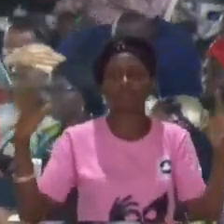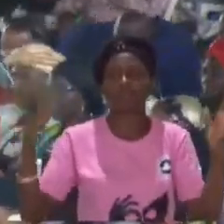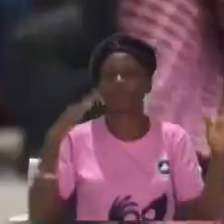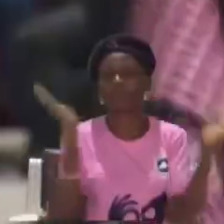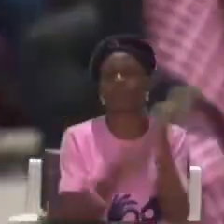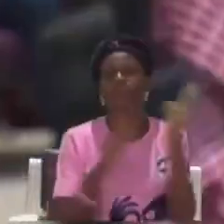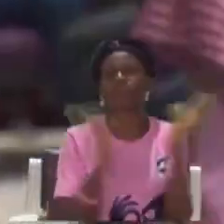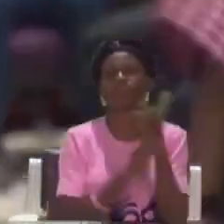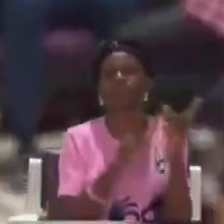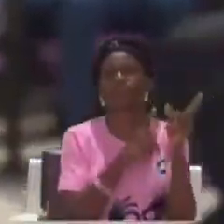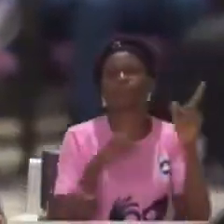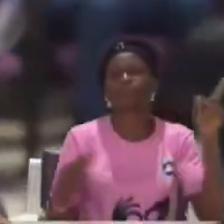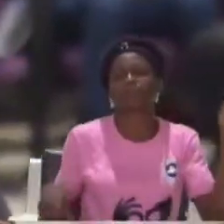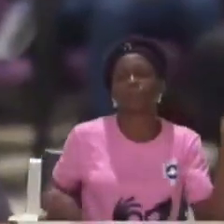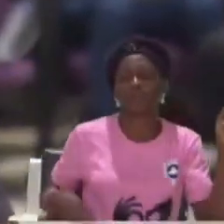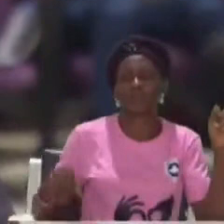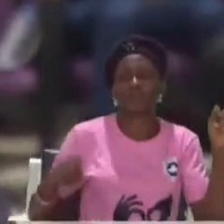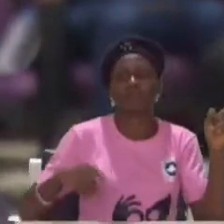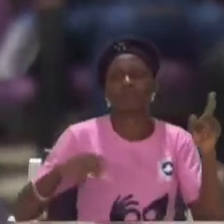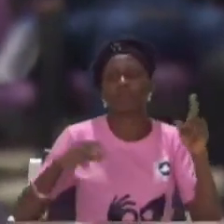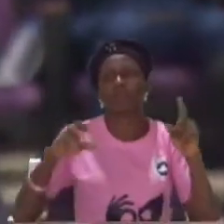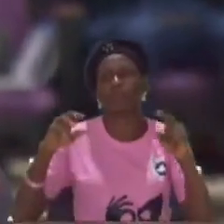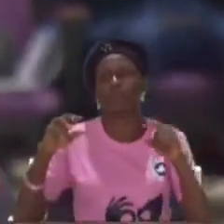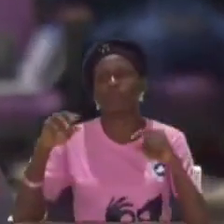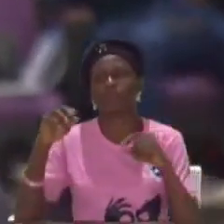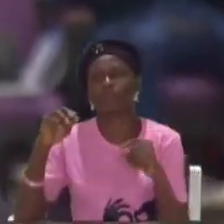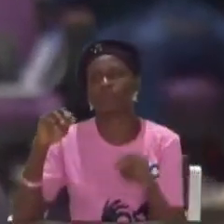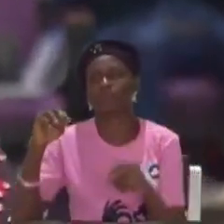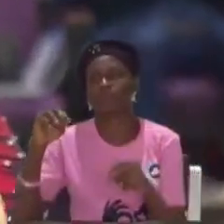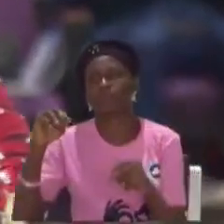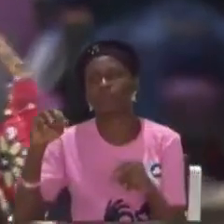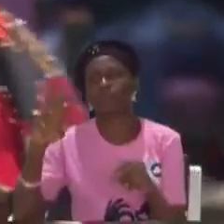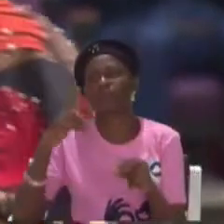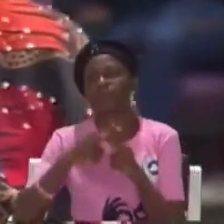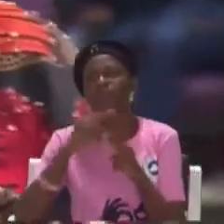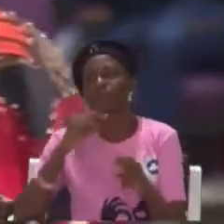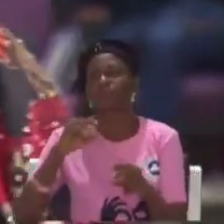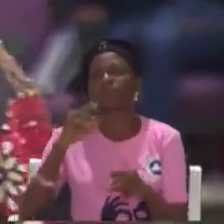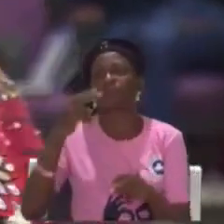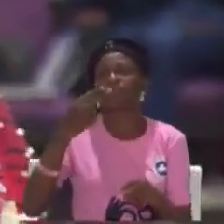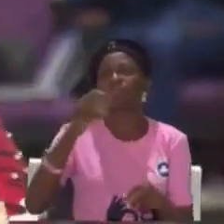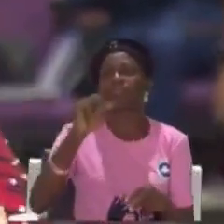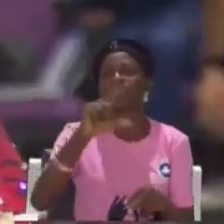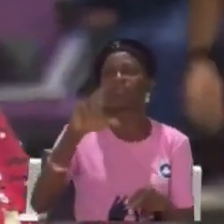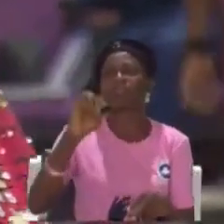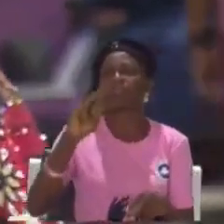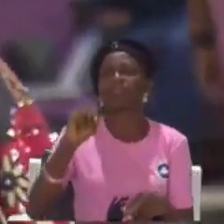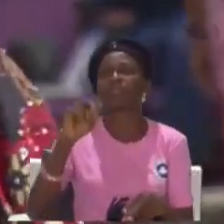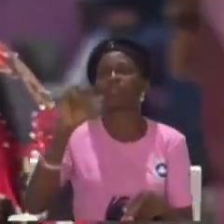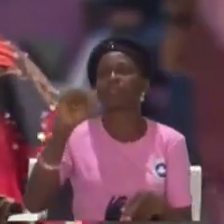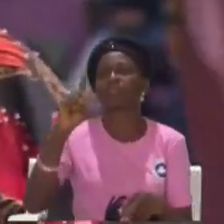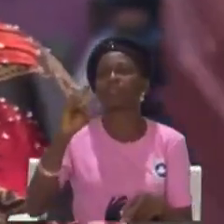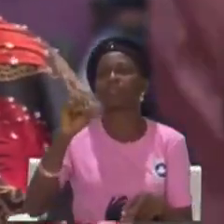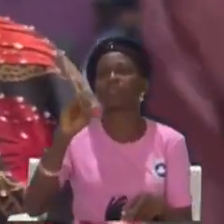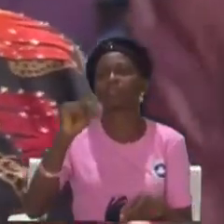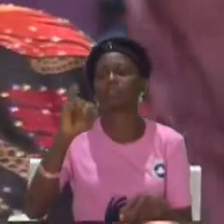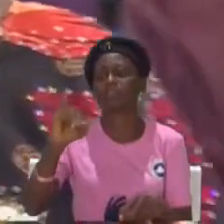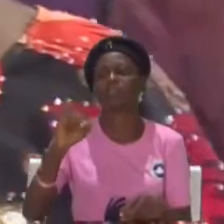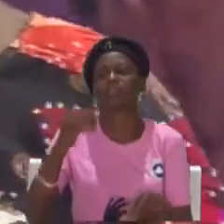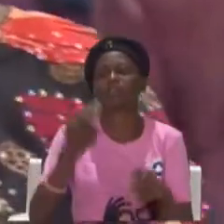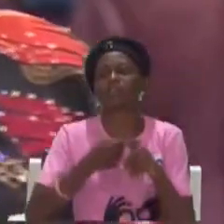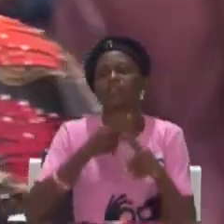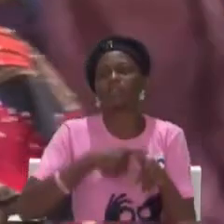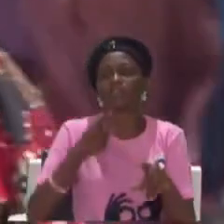Praise the Lord. I'm AP Ellen Adeniyi of Lagos Province 58,